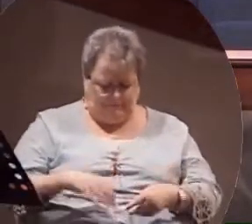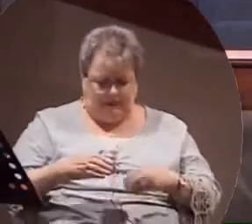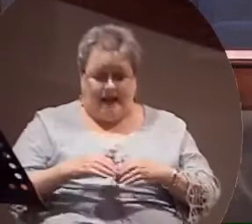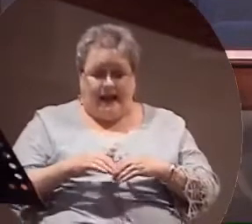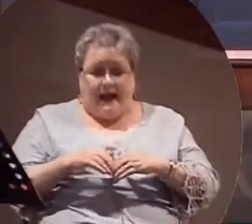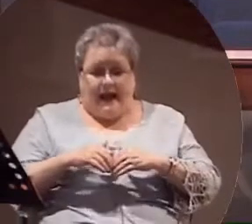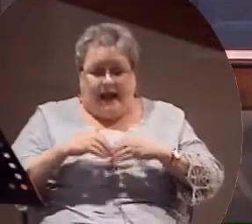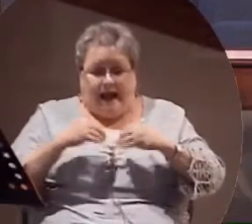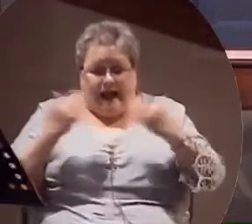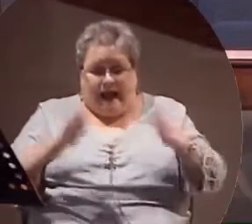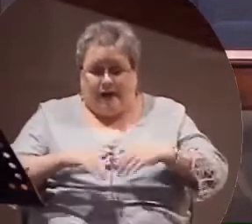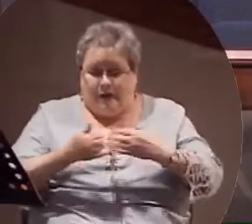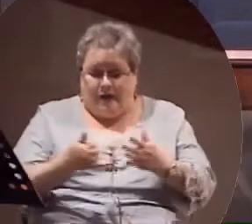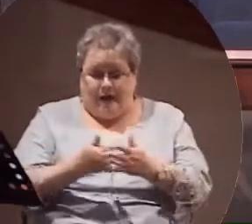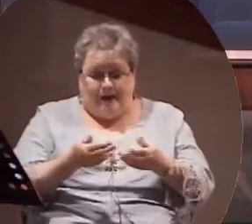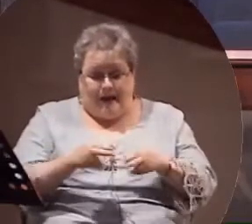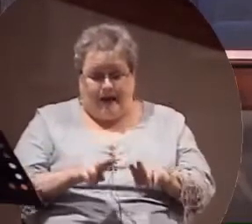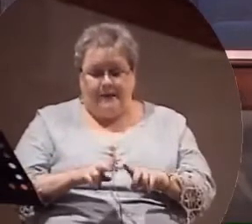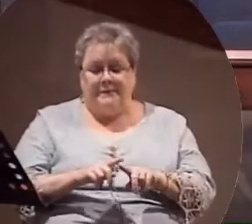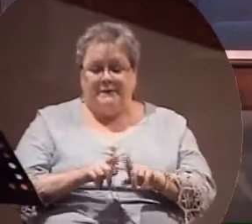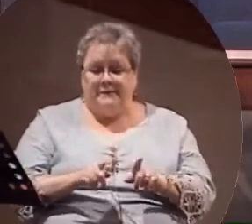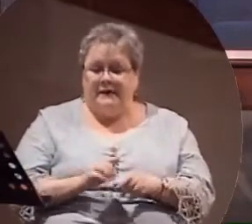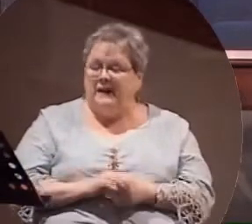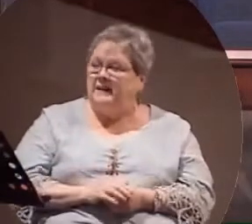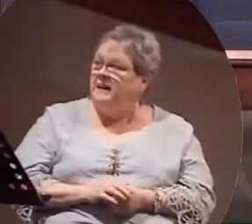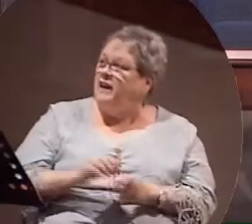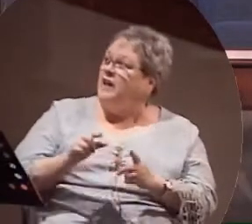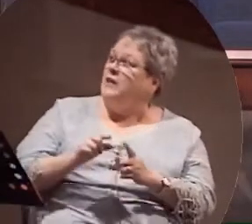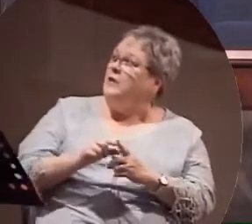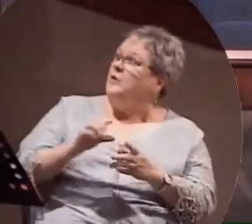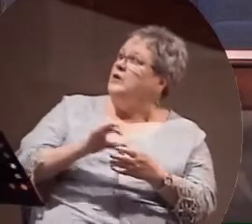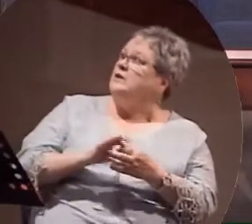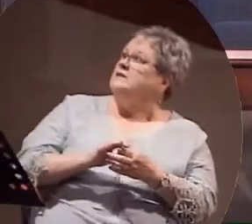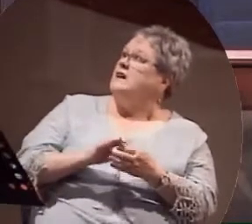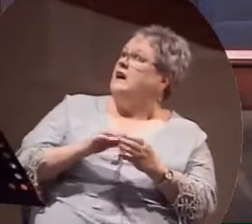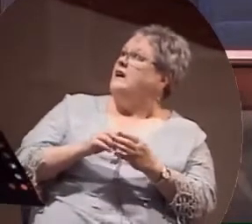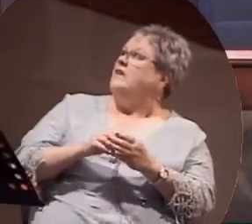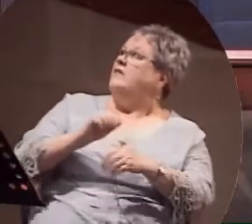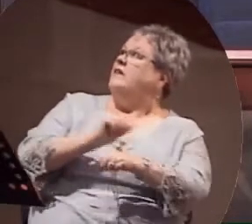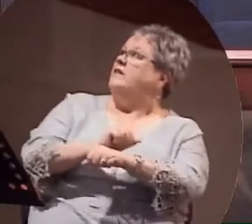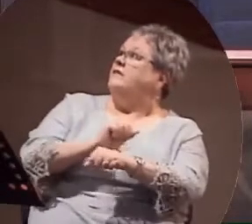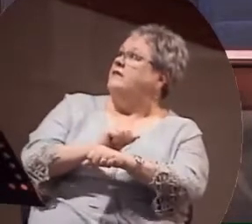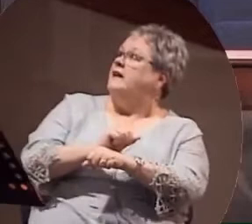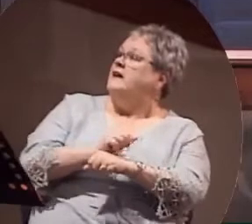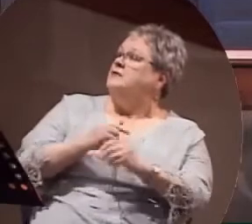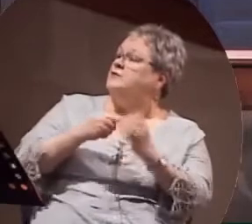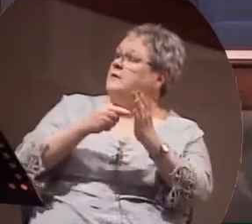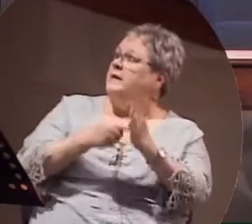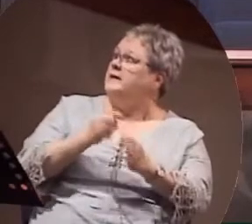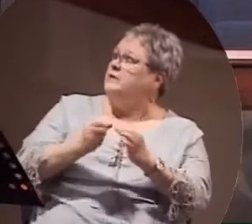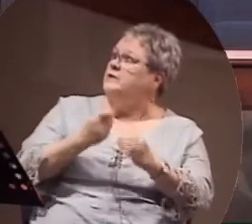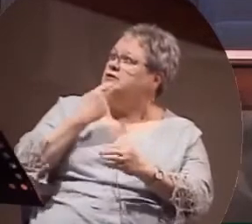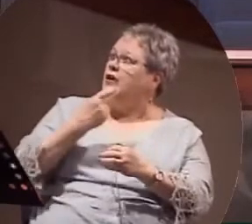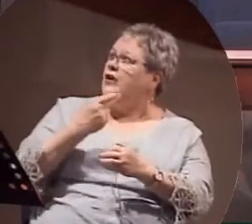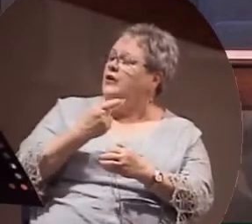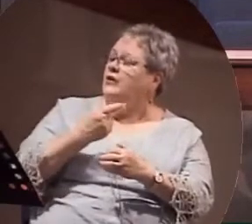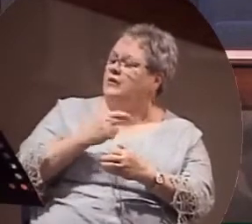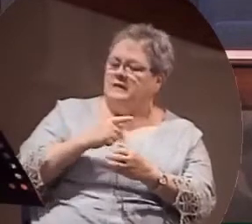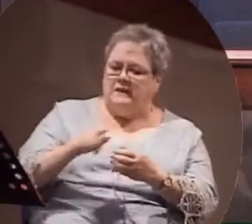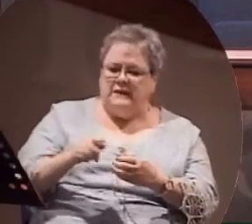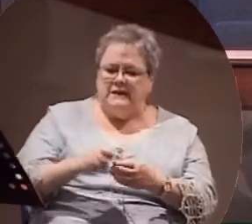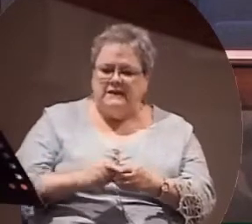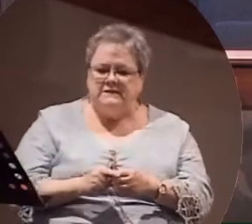about. Now the works of the flesh are manifest, which are these: adultery, fornication, uncleanness,